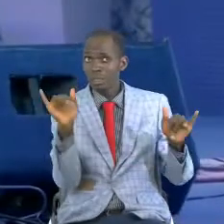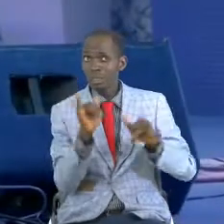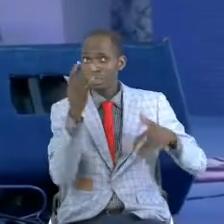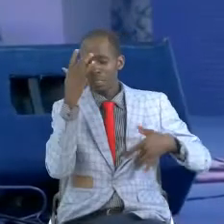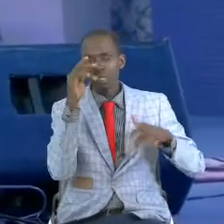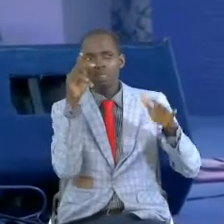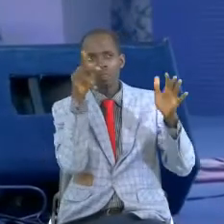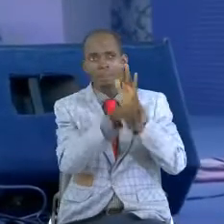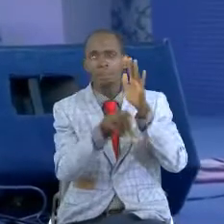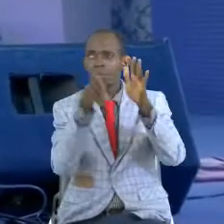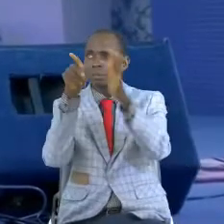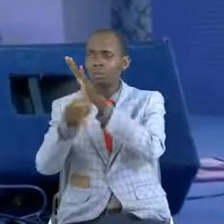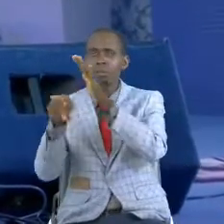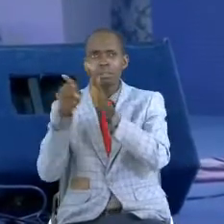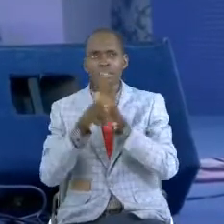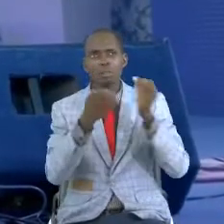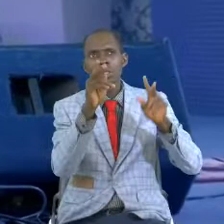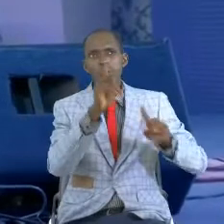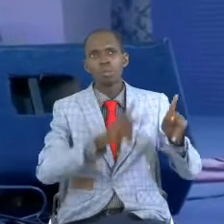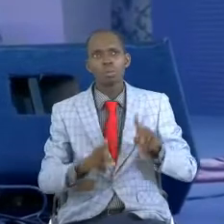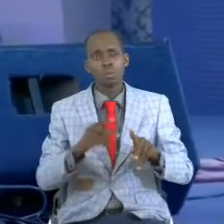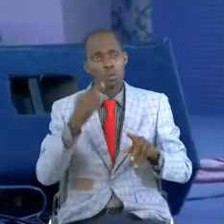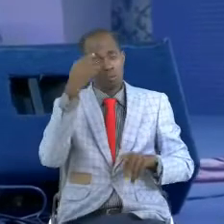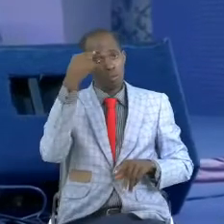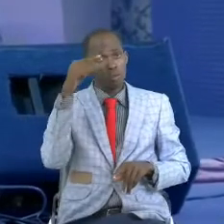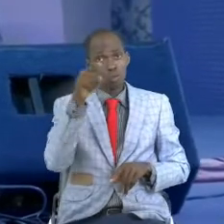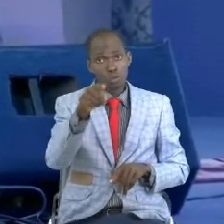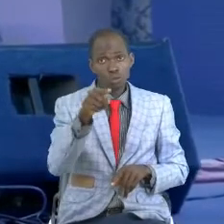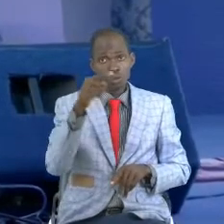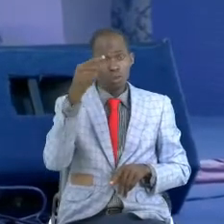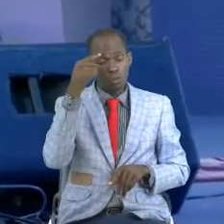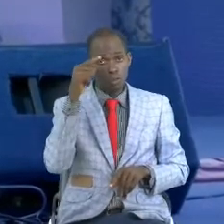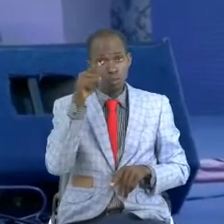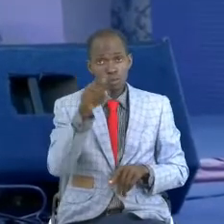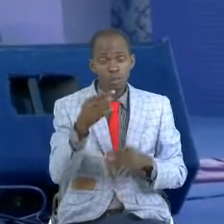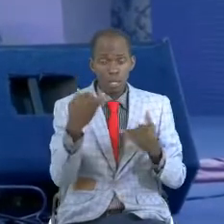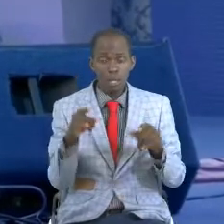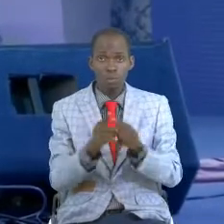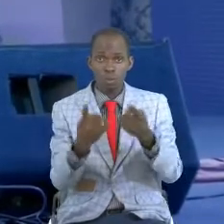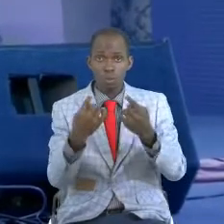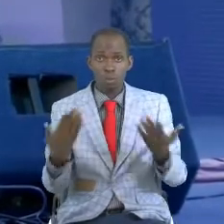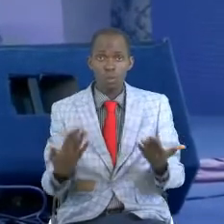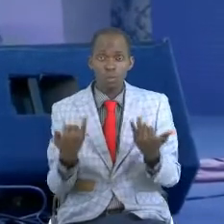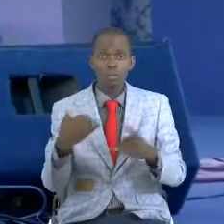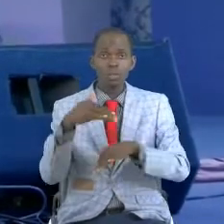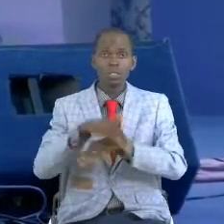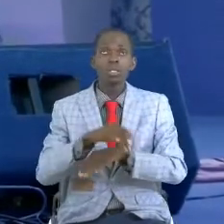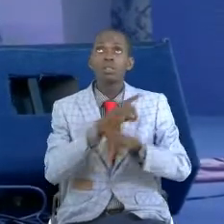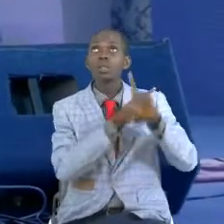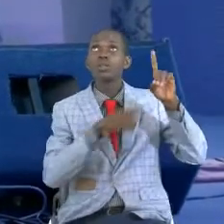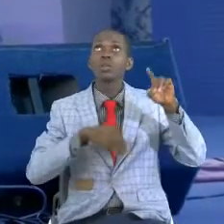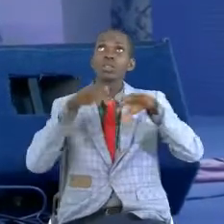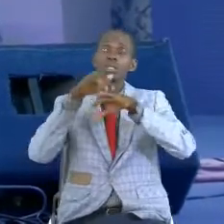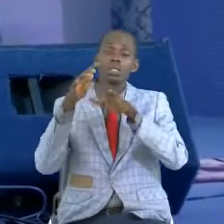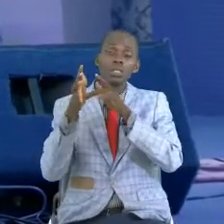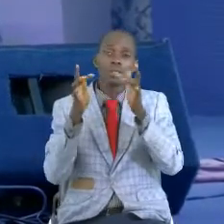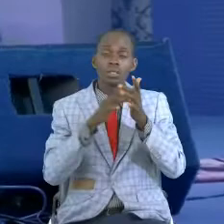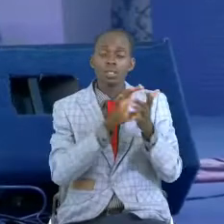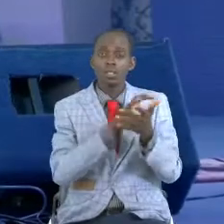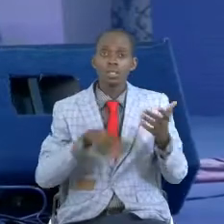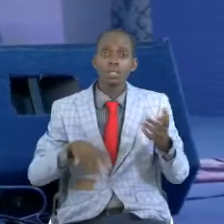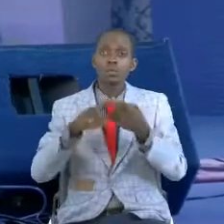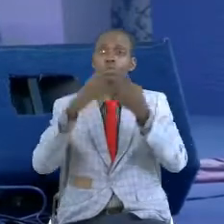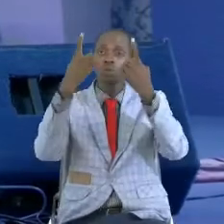you, as you are here tonight, the Lord has sent the Lord Jesus Christ to perform and perfect